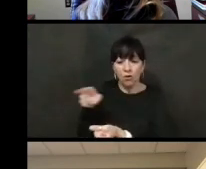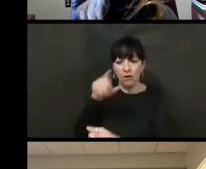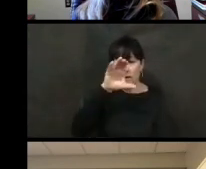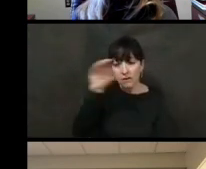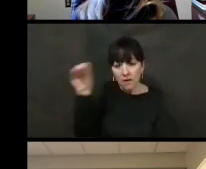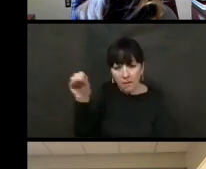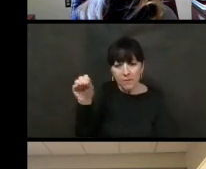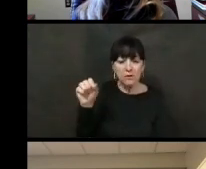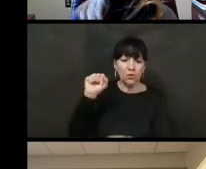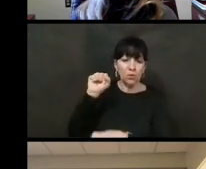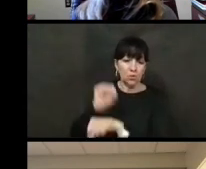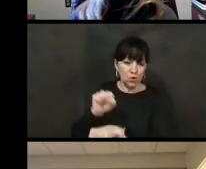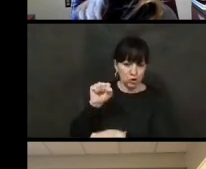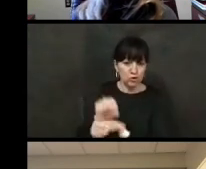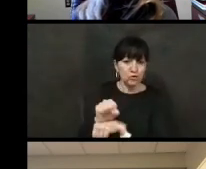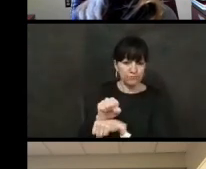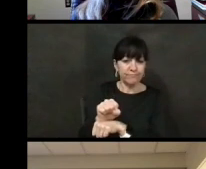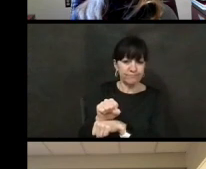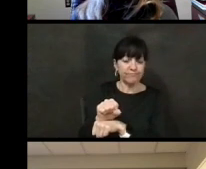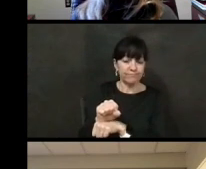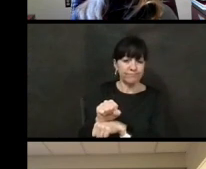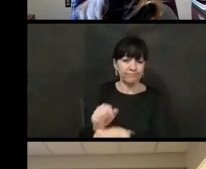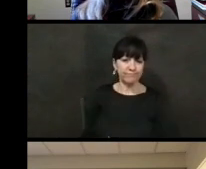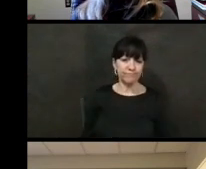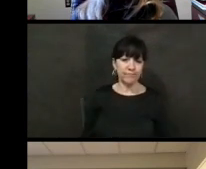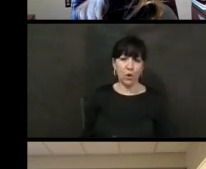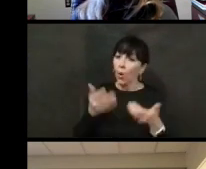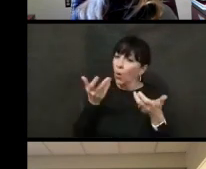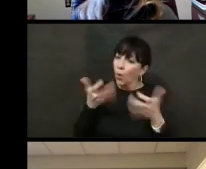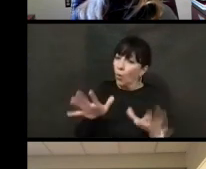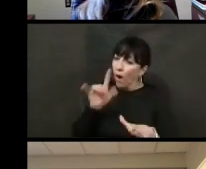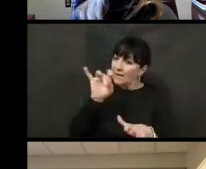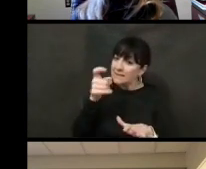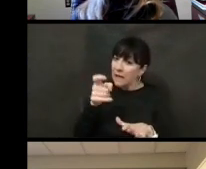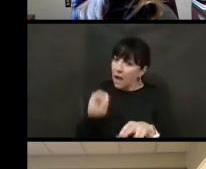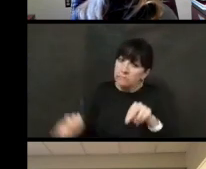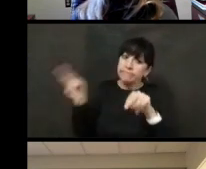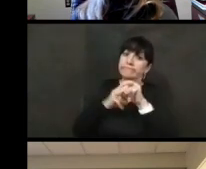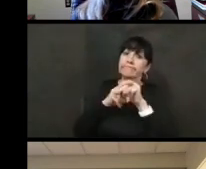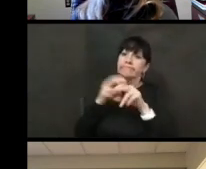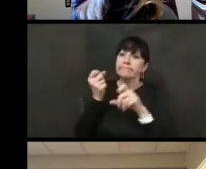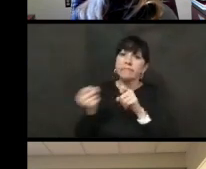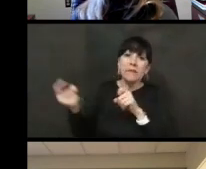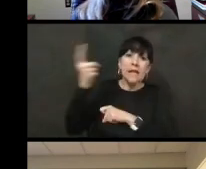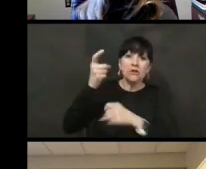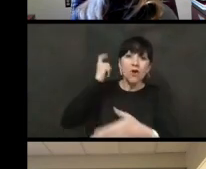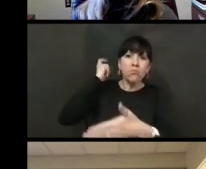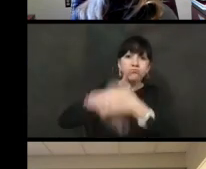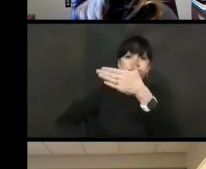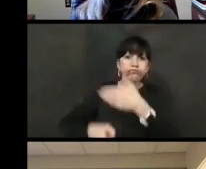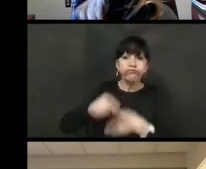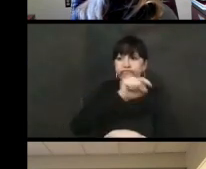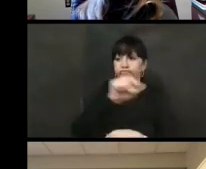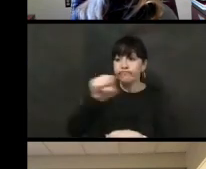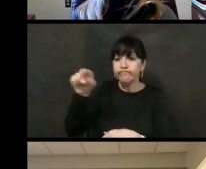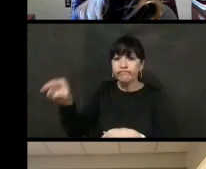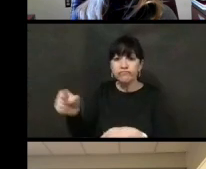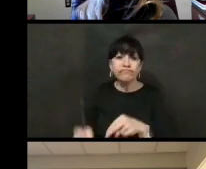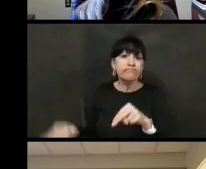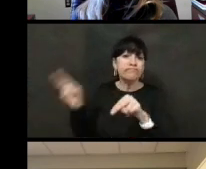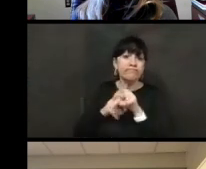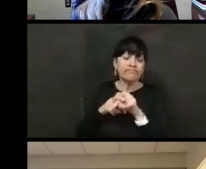increased unemployment taxes in the year to come. So we recognize that we're not going to be able to get this done without the